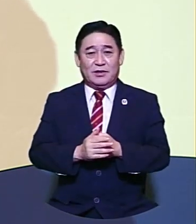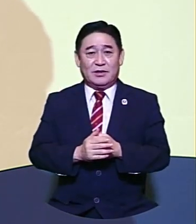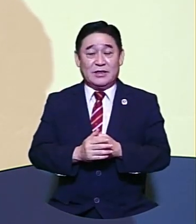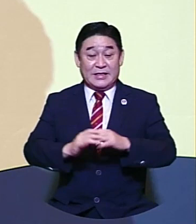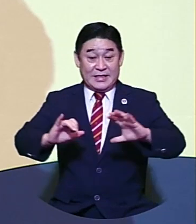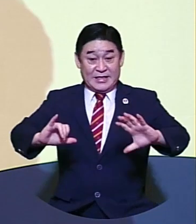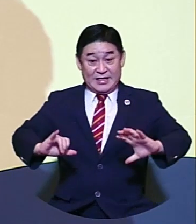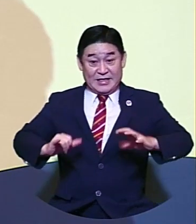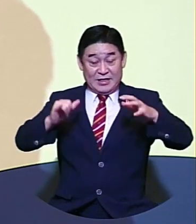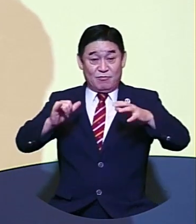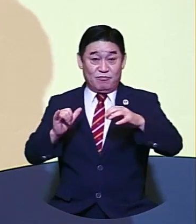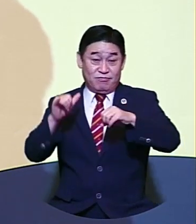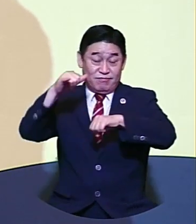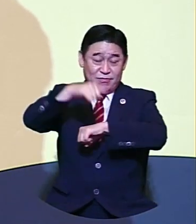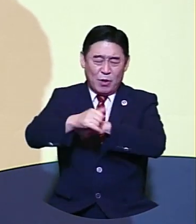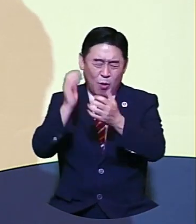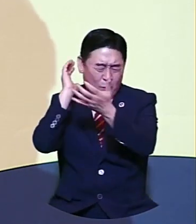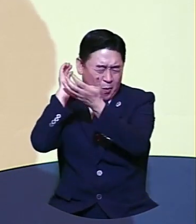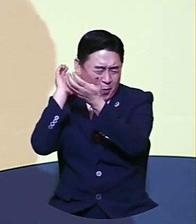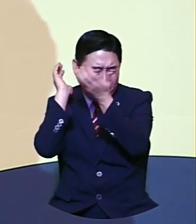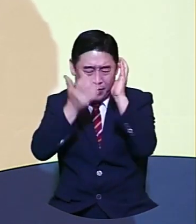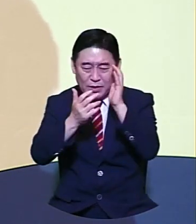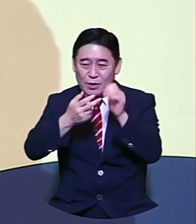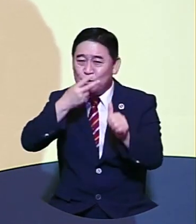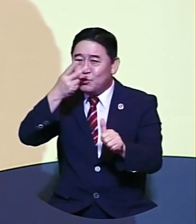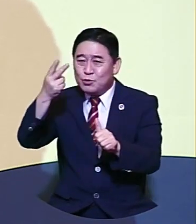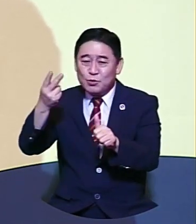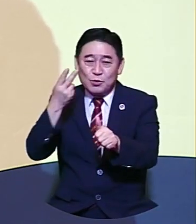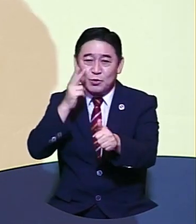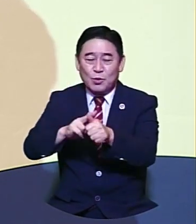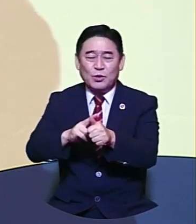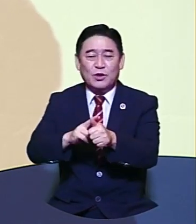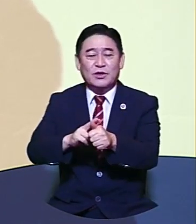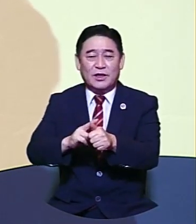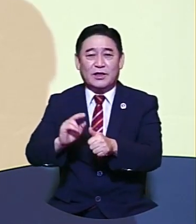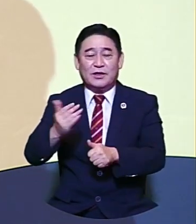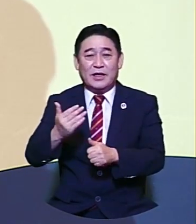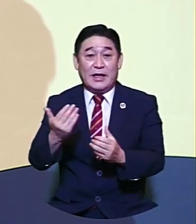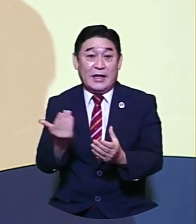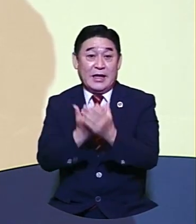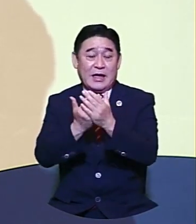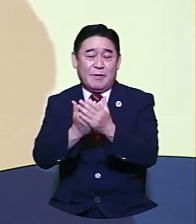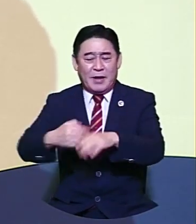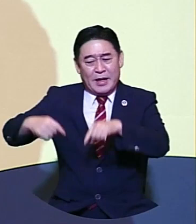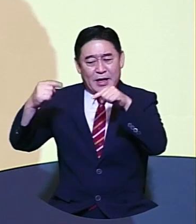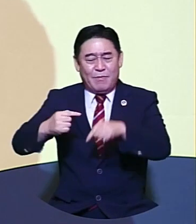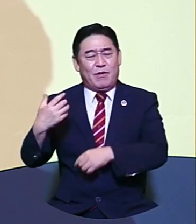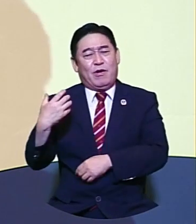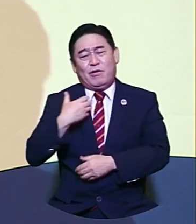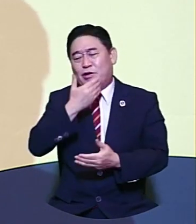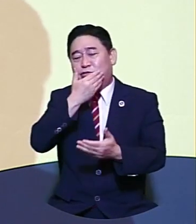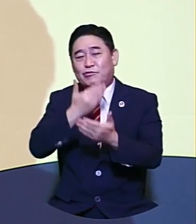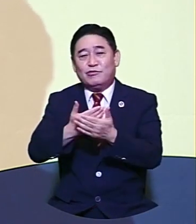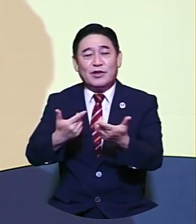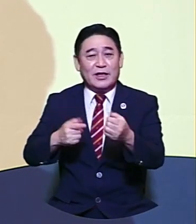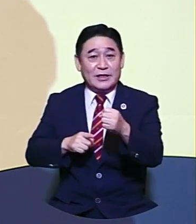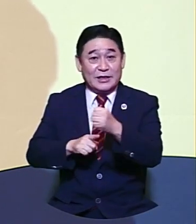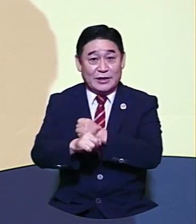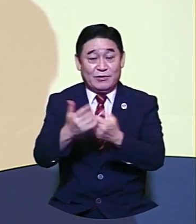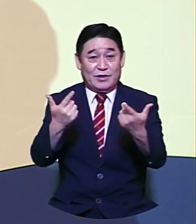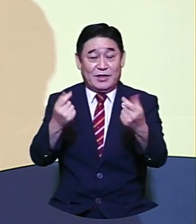no single country can tackle alone. They are truly global challenges. And that is why